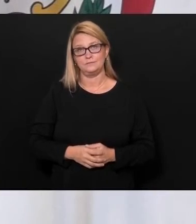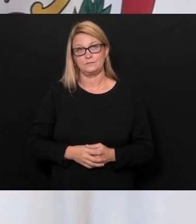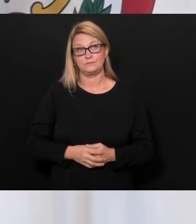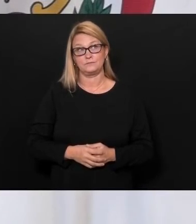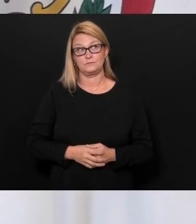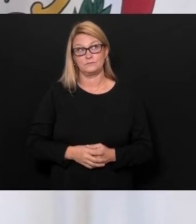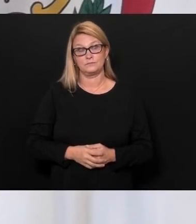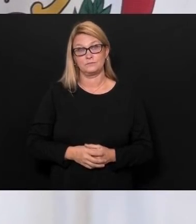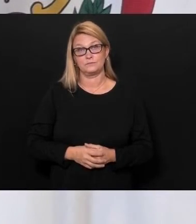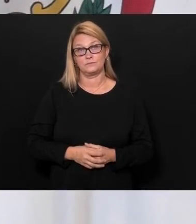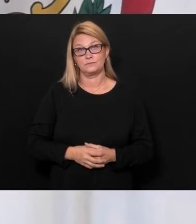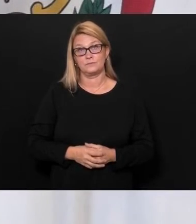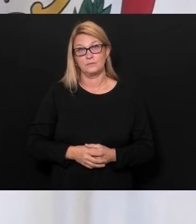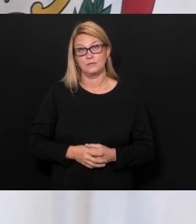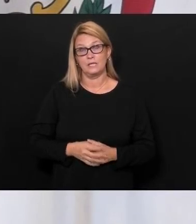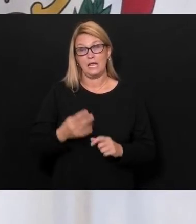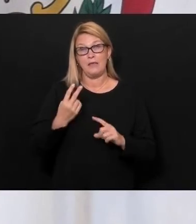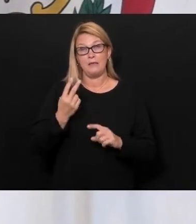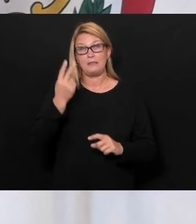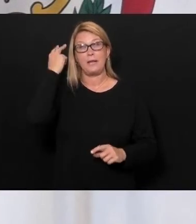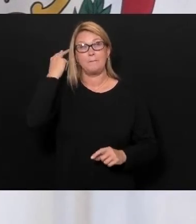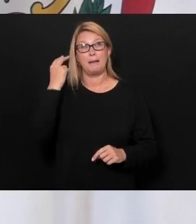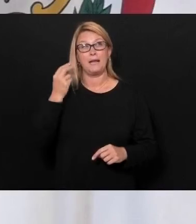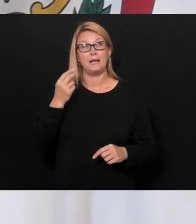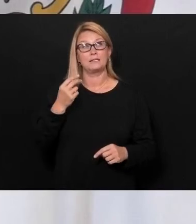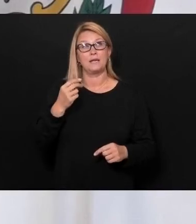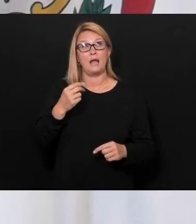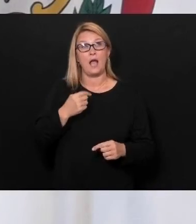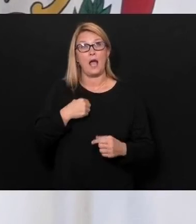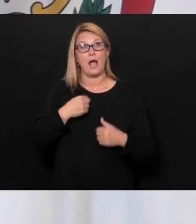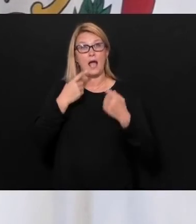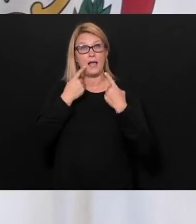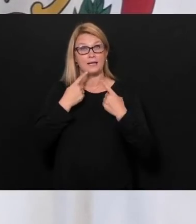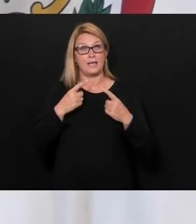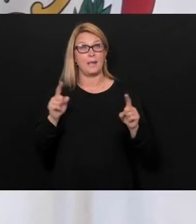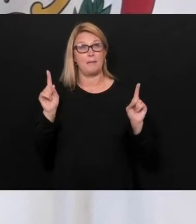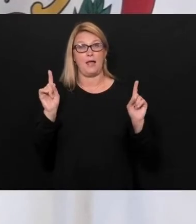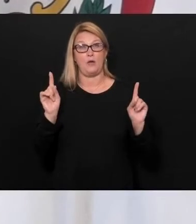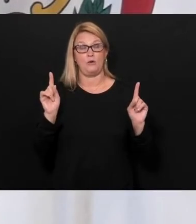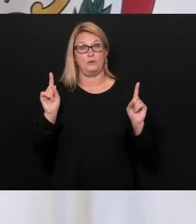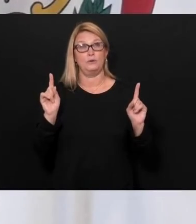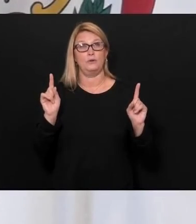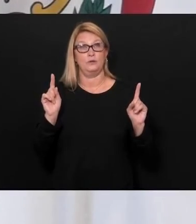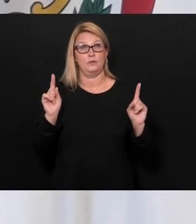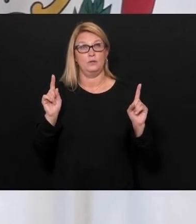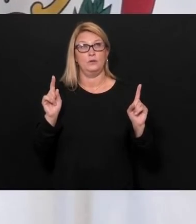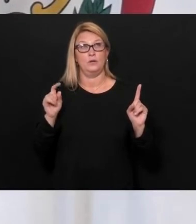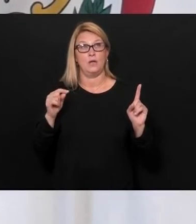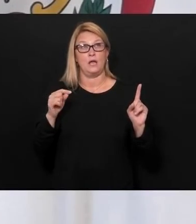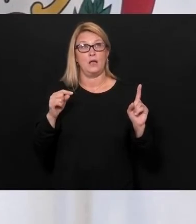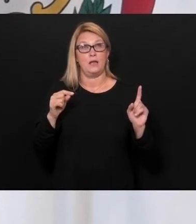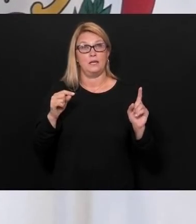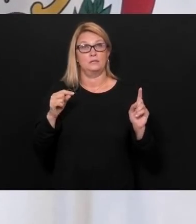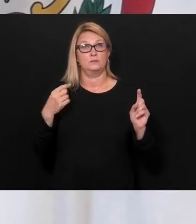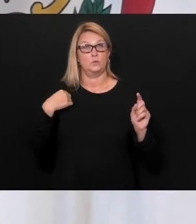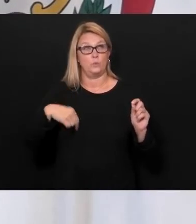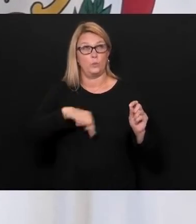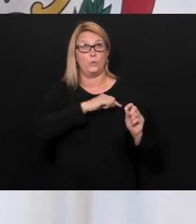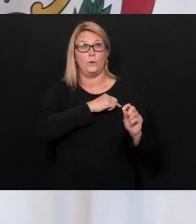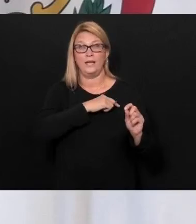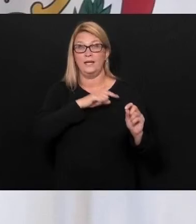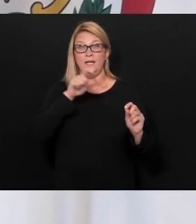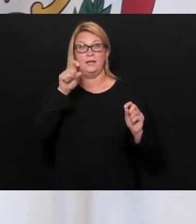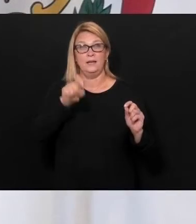very long ago, I came out before anybody really had ever decided to move, and I said, we've got